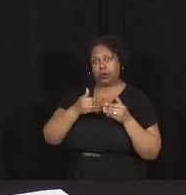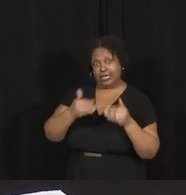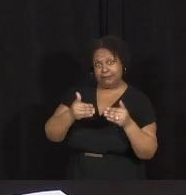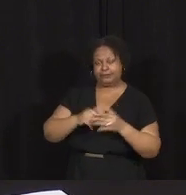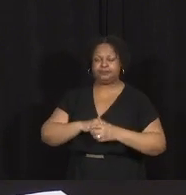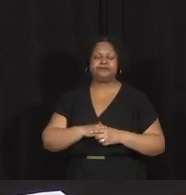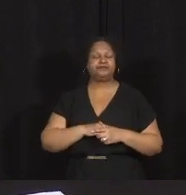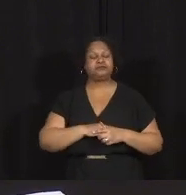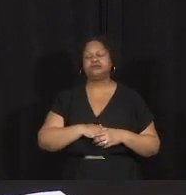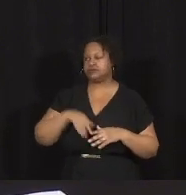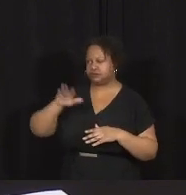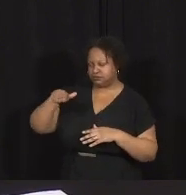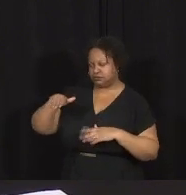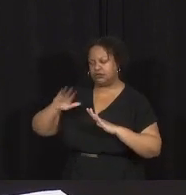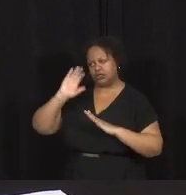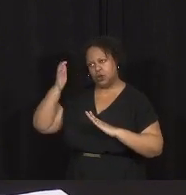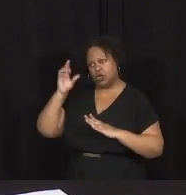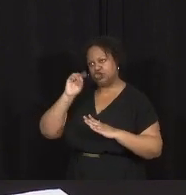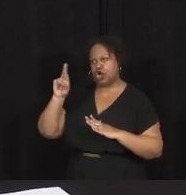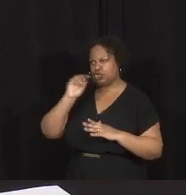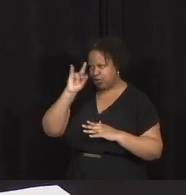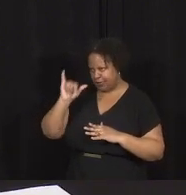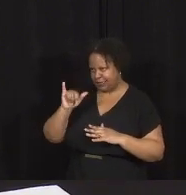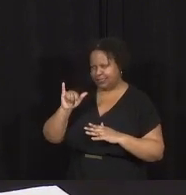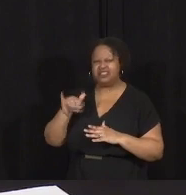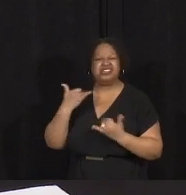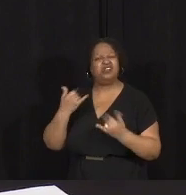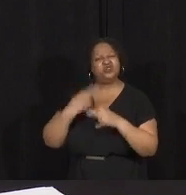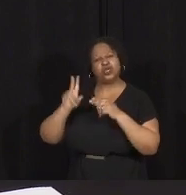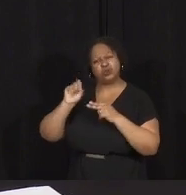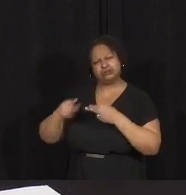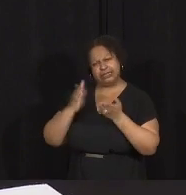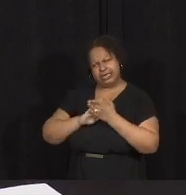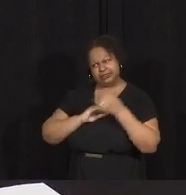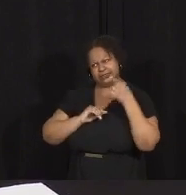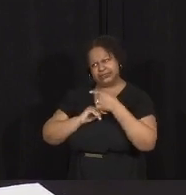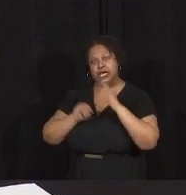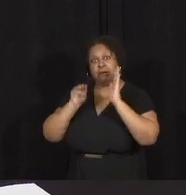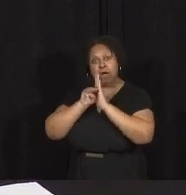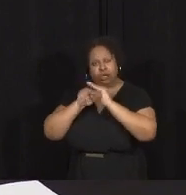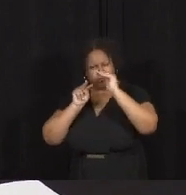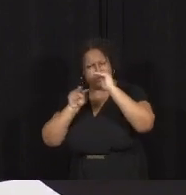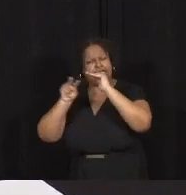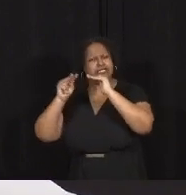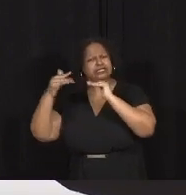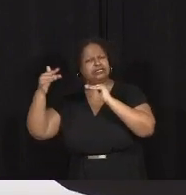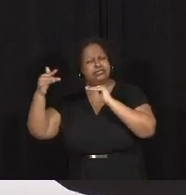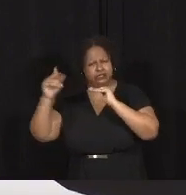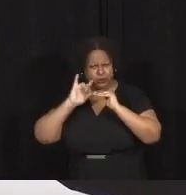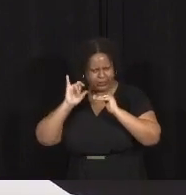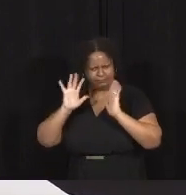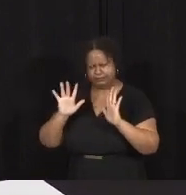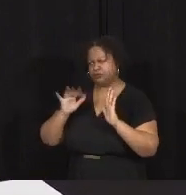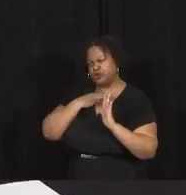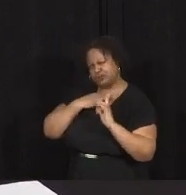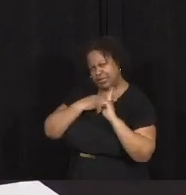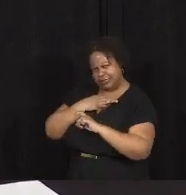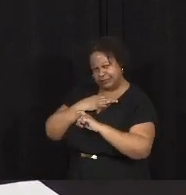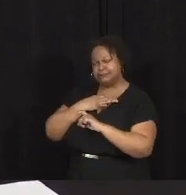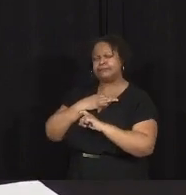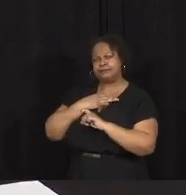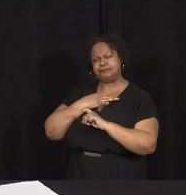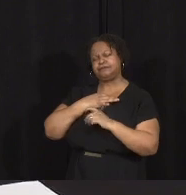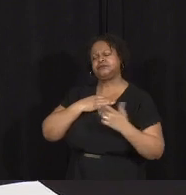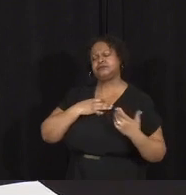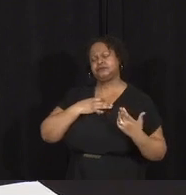Hello, Dr. Donnelly. Just a quick question on the model. I'm wondering about it because, and I'm not